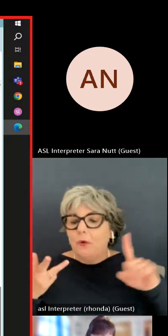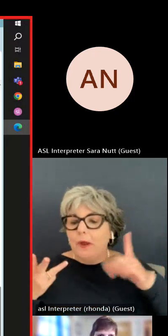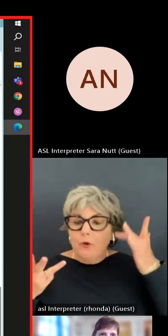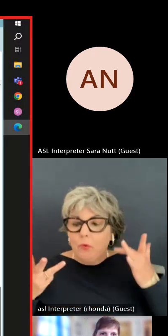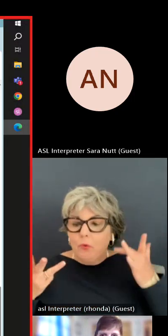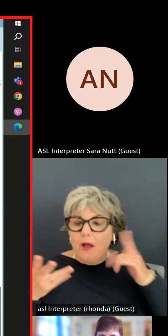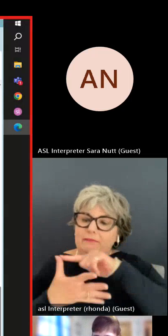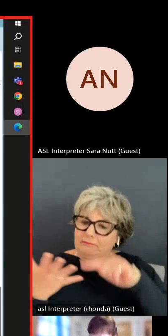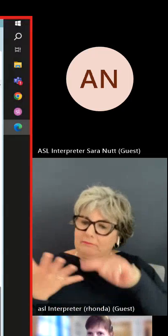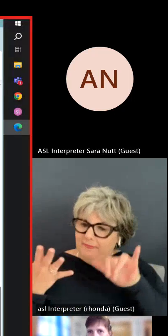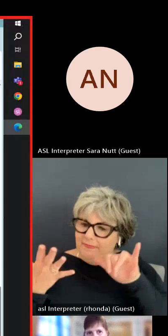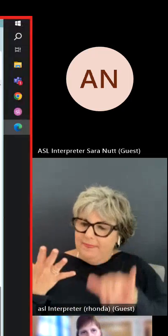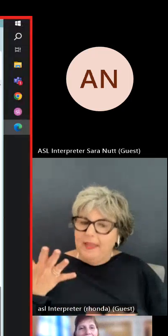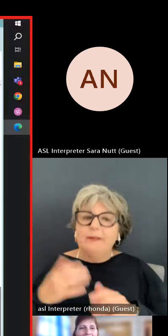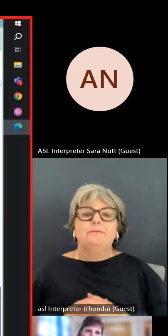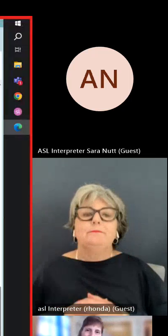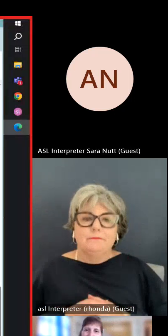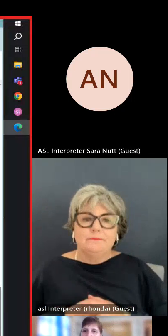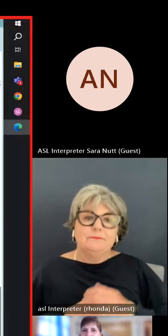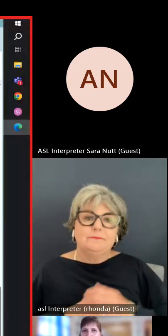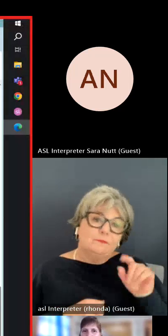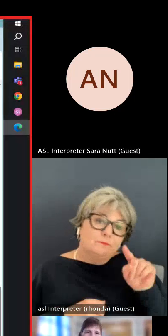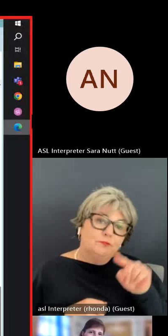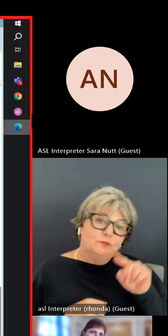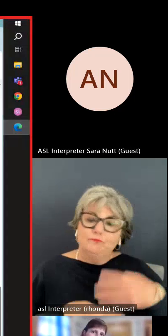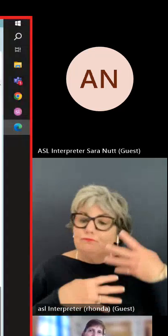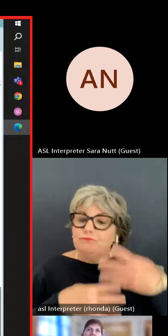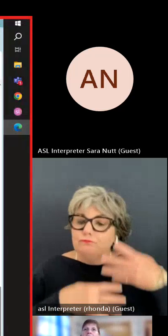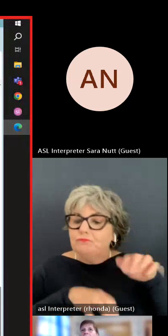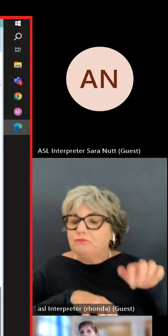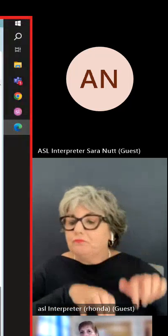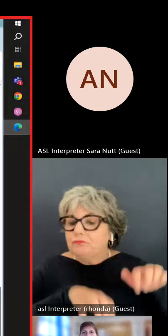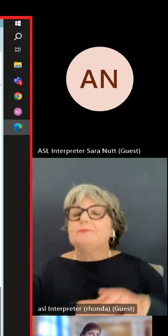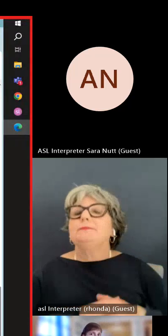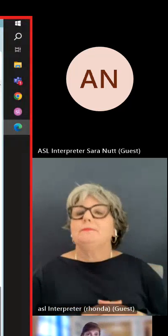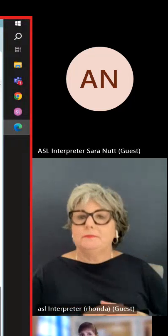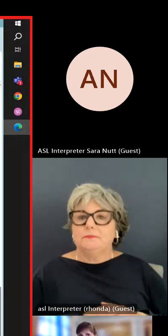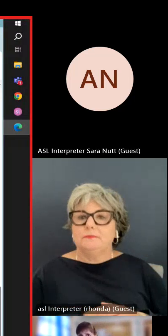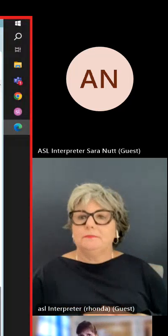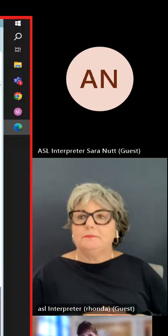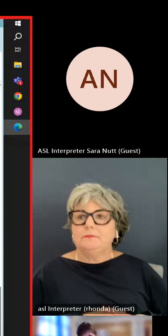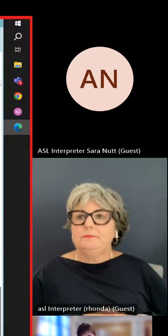Yes, I see two. Okay, great.